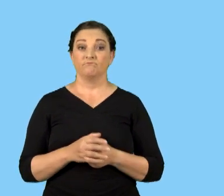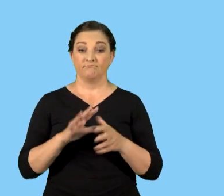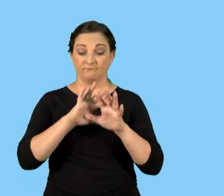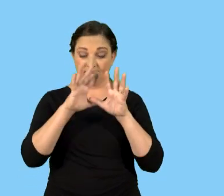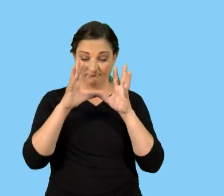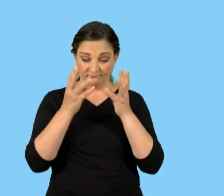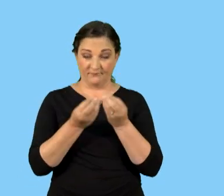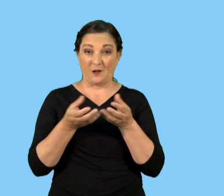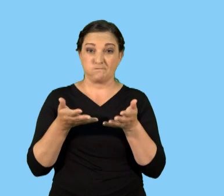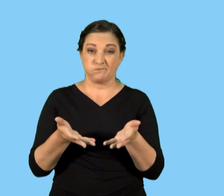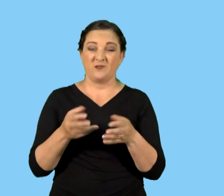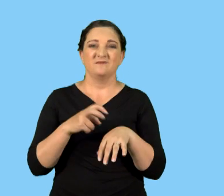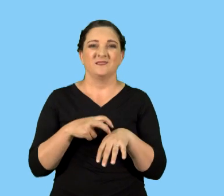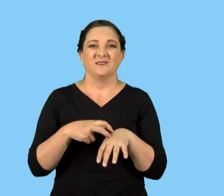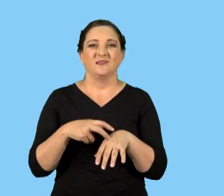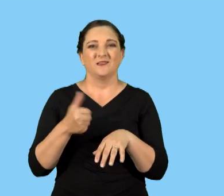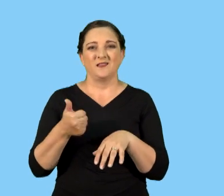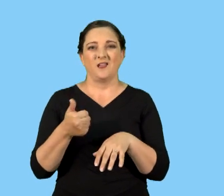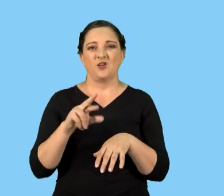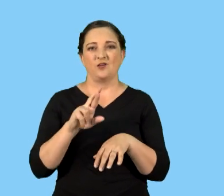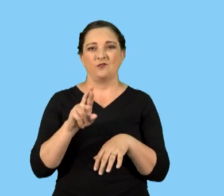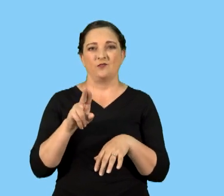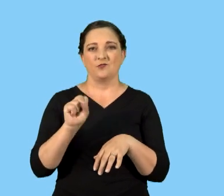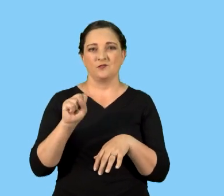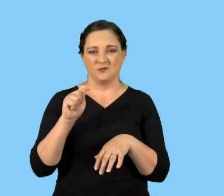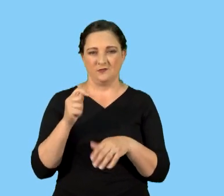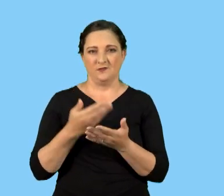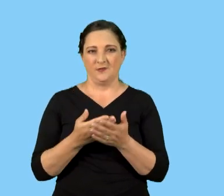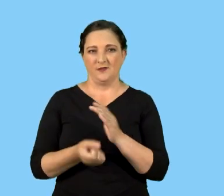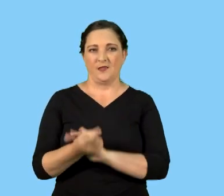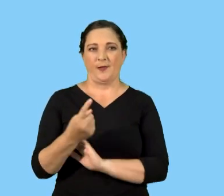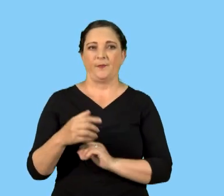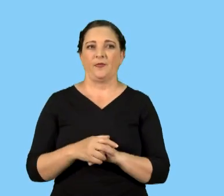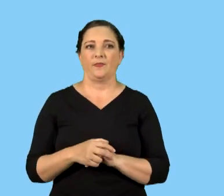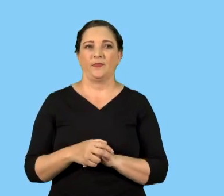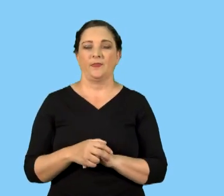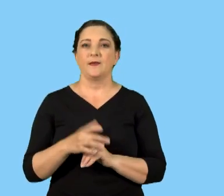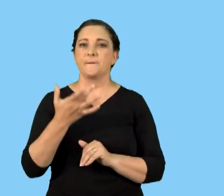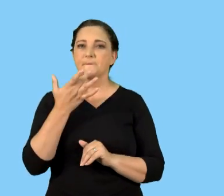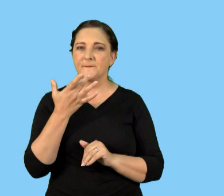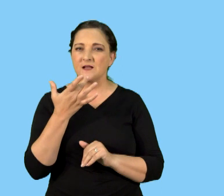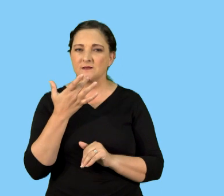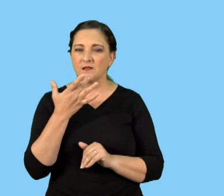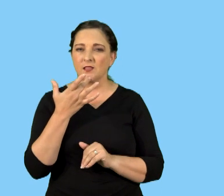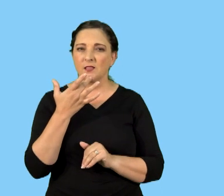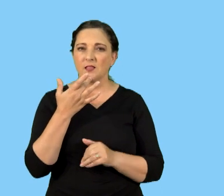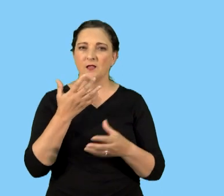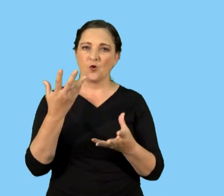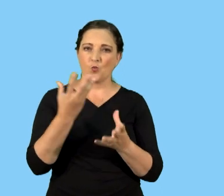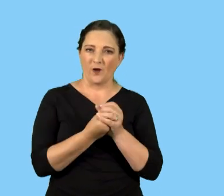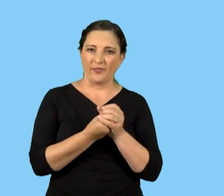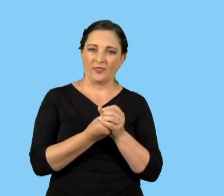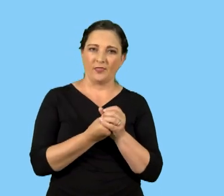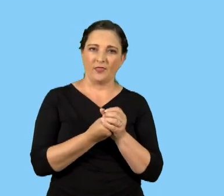So this is what we need for rust to happen or for rust to occur. So we need our metal. That metal needs to react with the